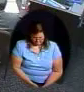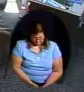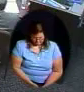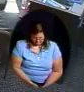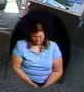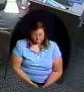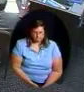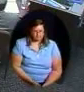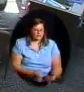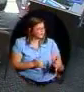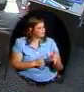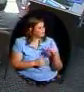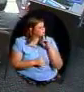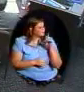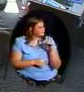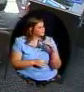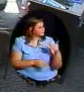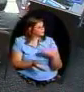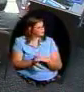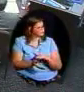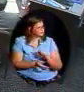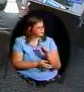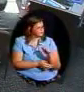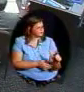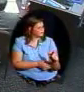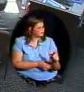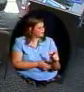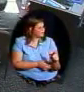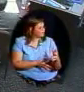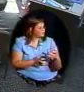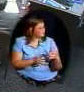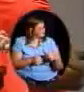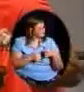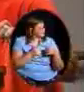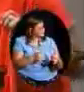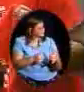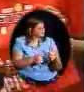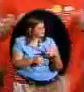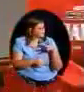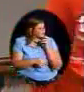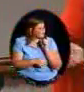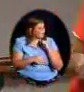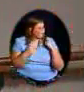We want to make Dr. All an honorary Hawk, so we got her a 4-peat shirt.